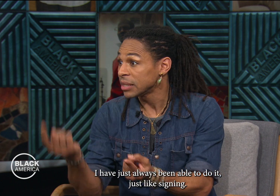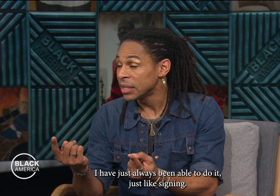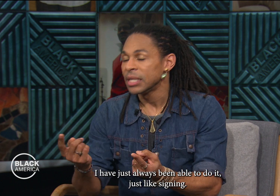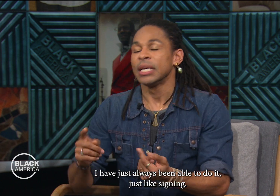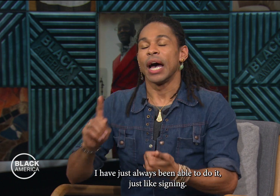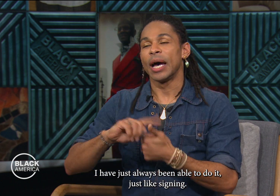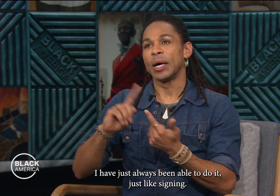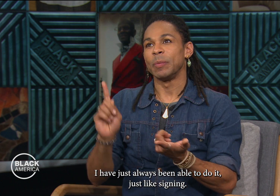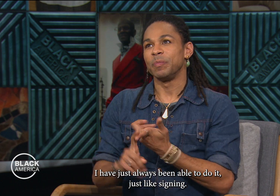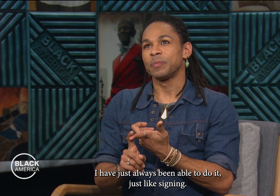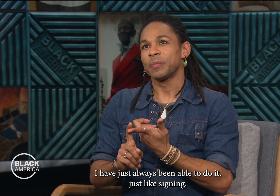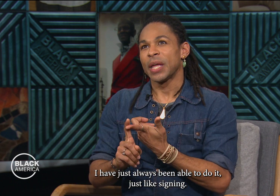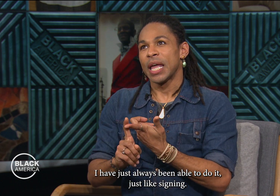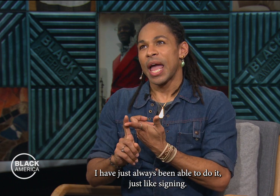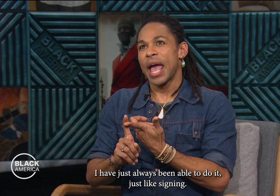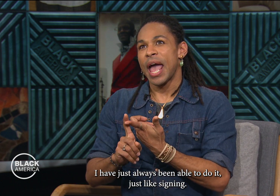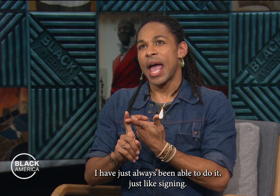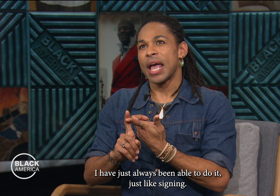do it.